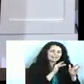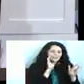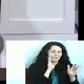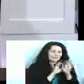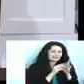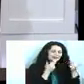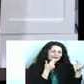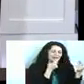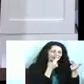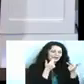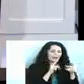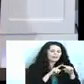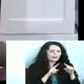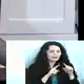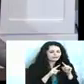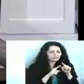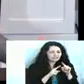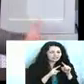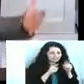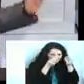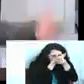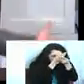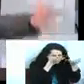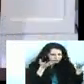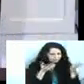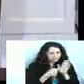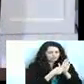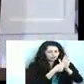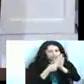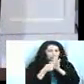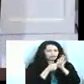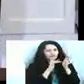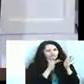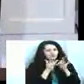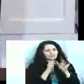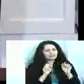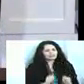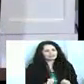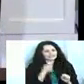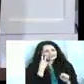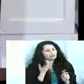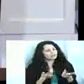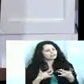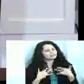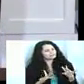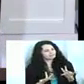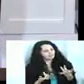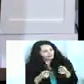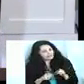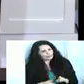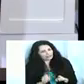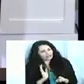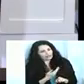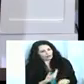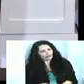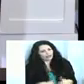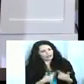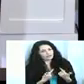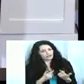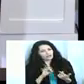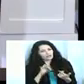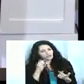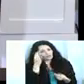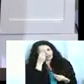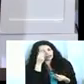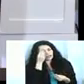But to lay it out there so that Jesus can see just what's going on in our lives. If we think